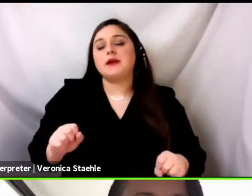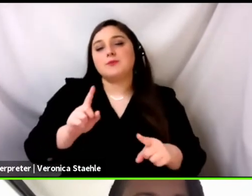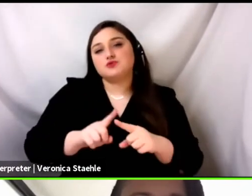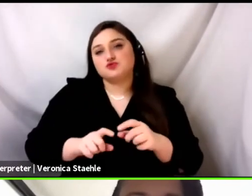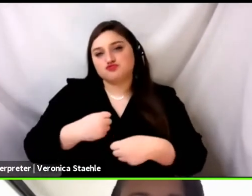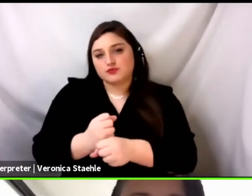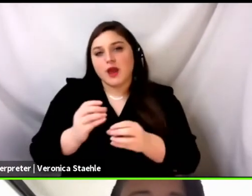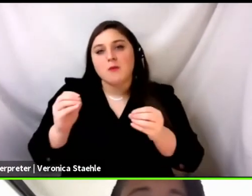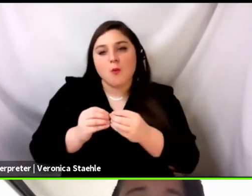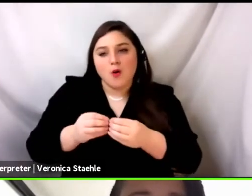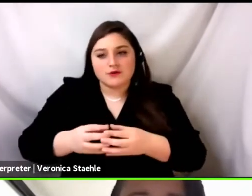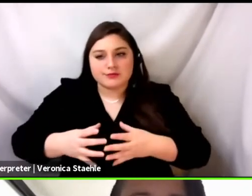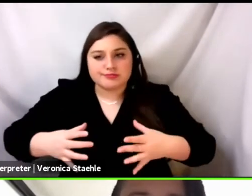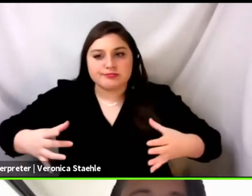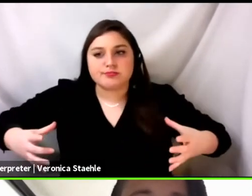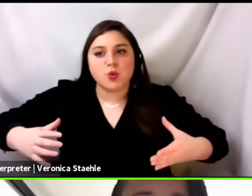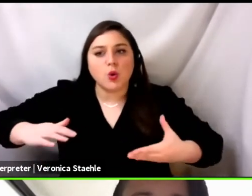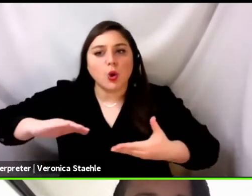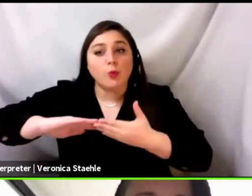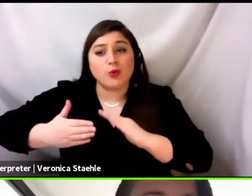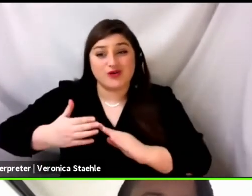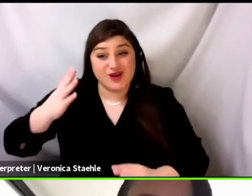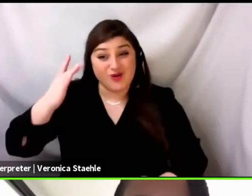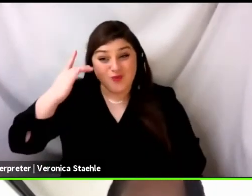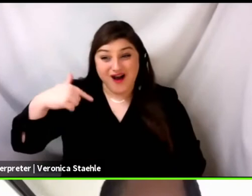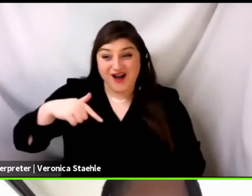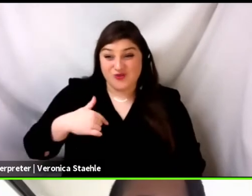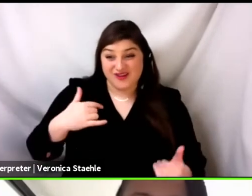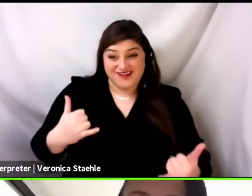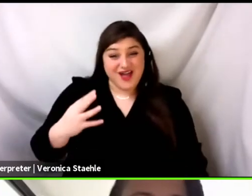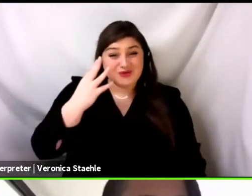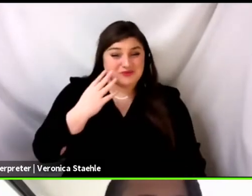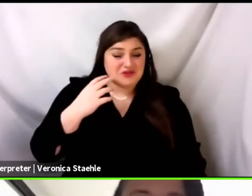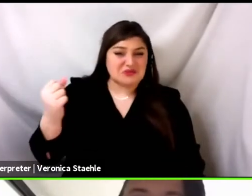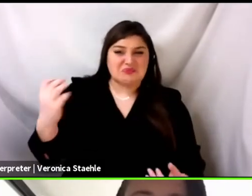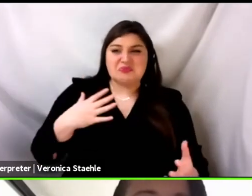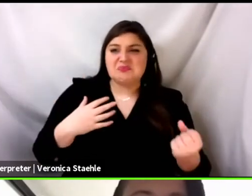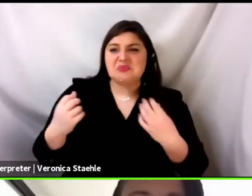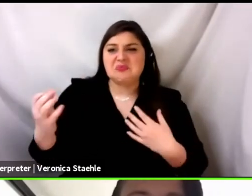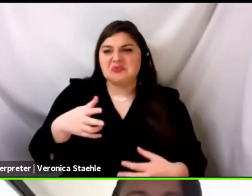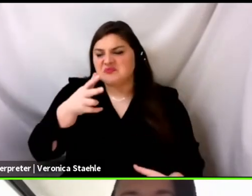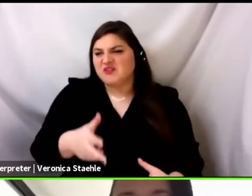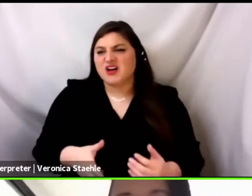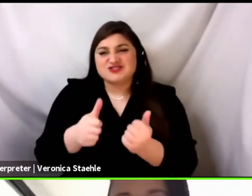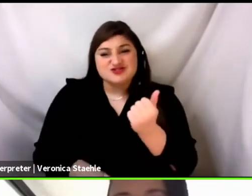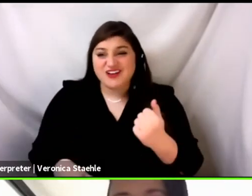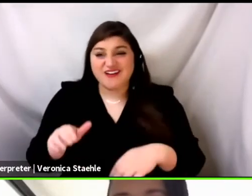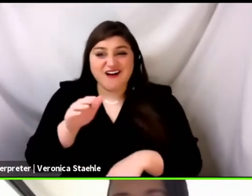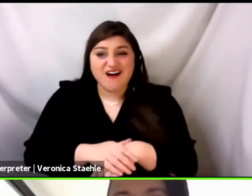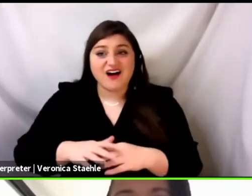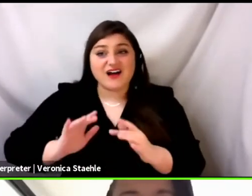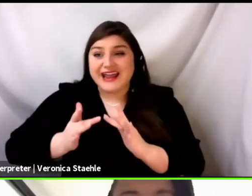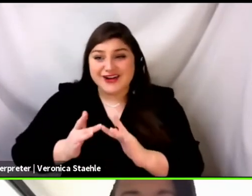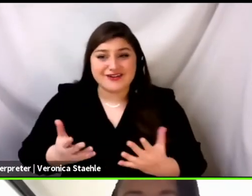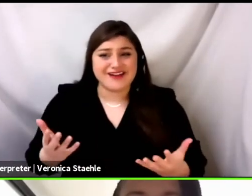of this shit that we're going through on the internet and with COVID and all of that. And it's like,